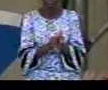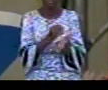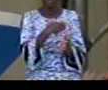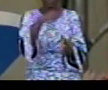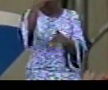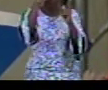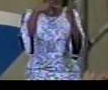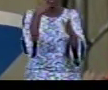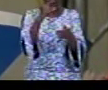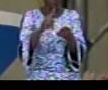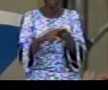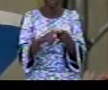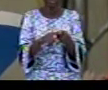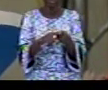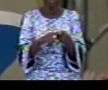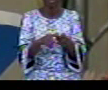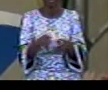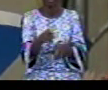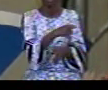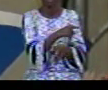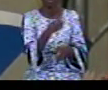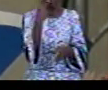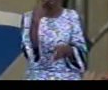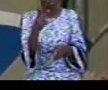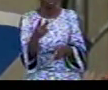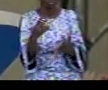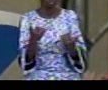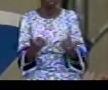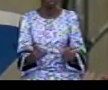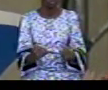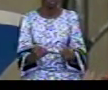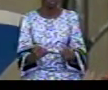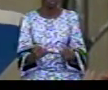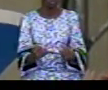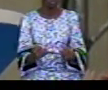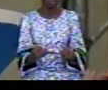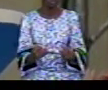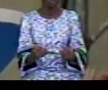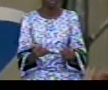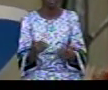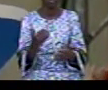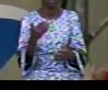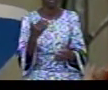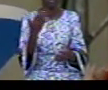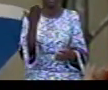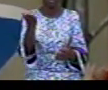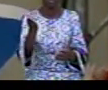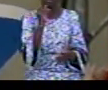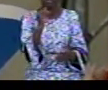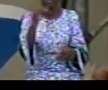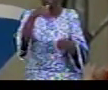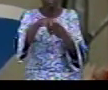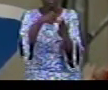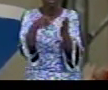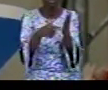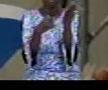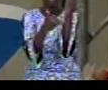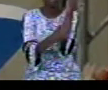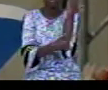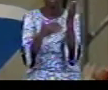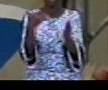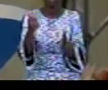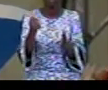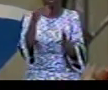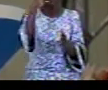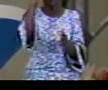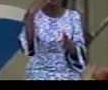them, unto him, Behold now, there is in this city a man of